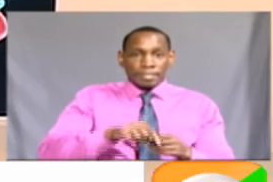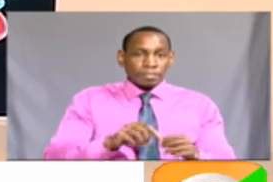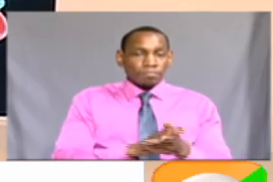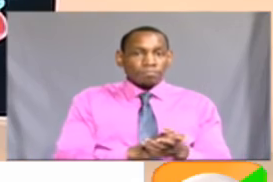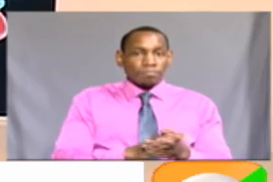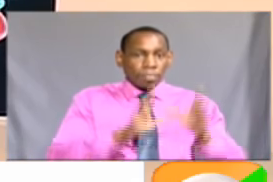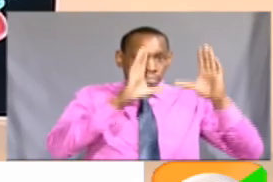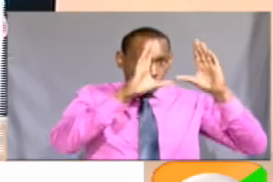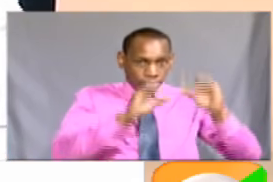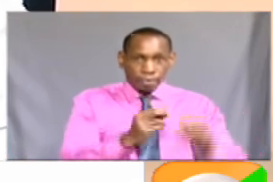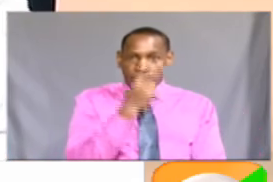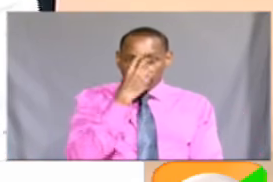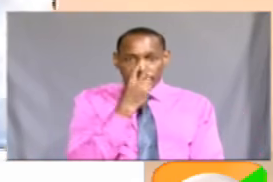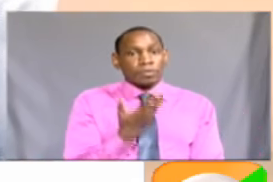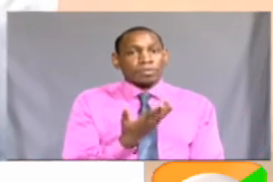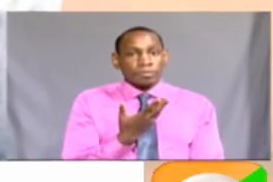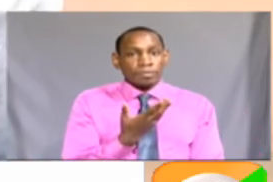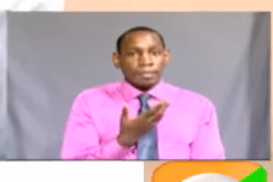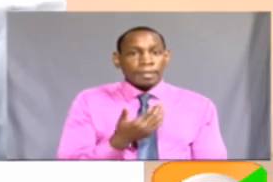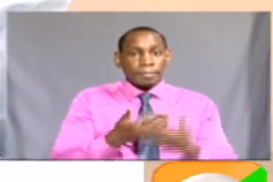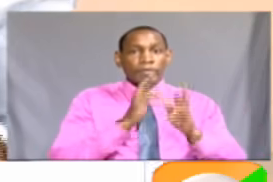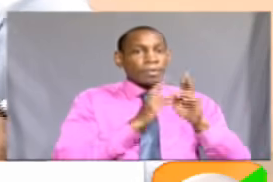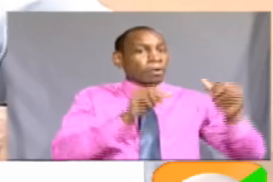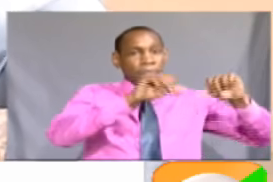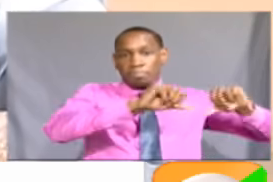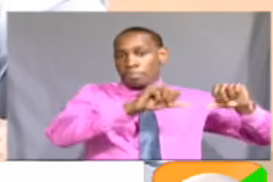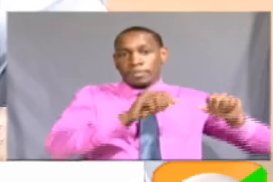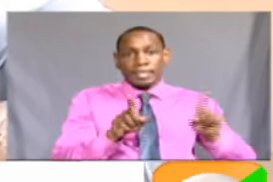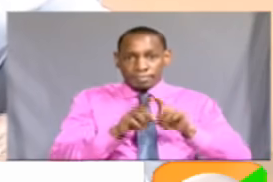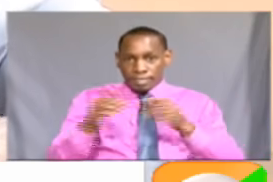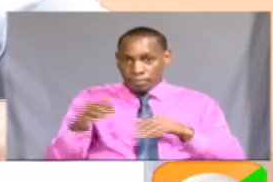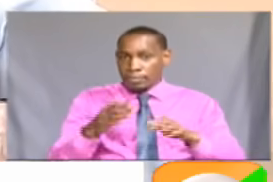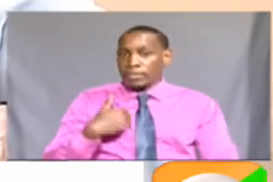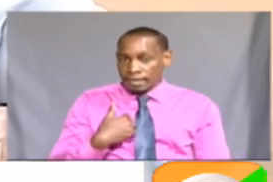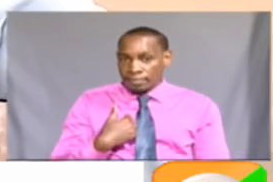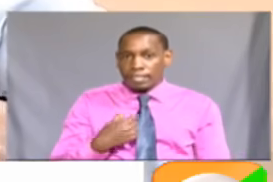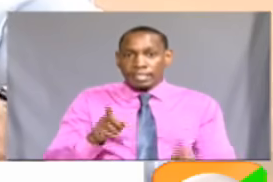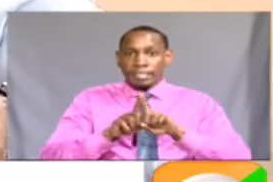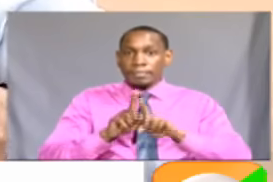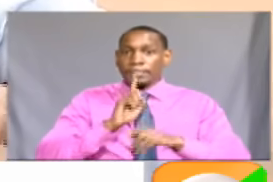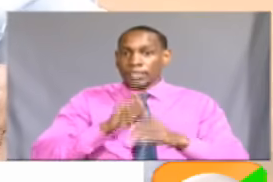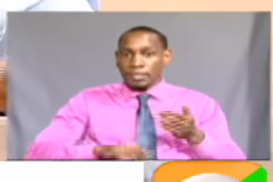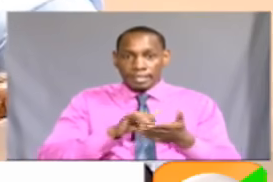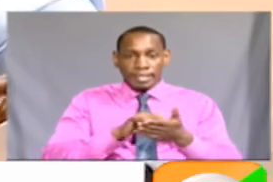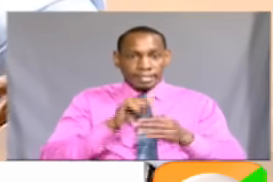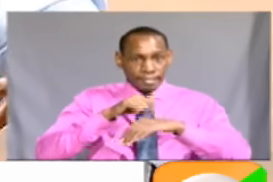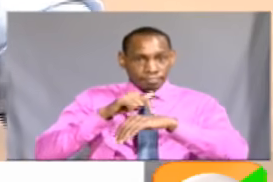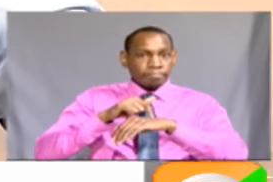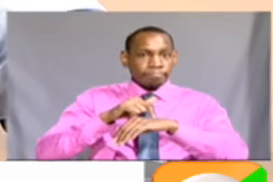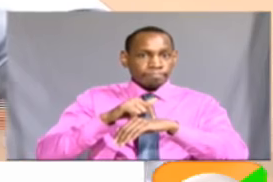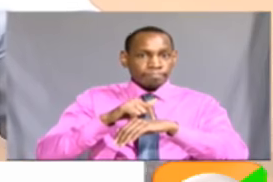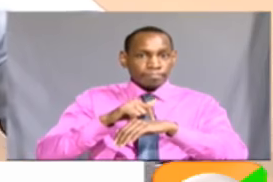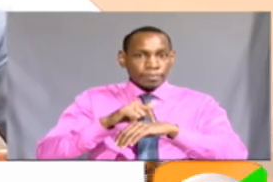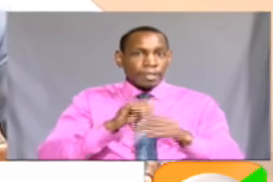correctly, because they're not coming with a good record. This is the opportunity for them, and I think we said this when we were